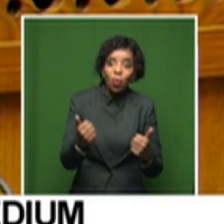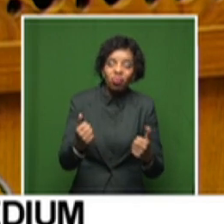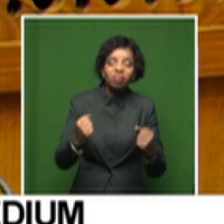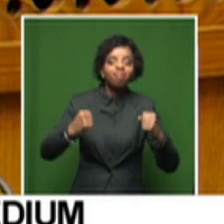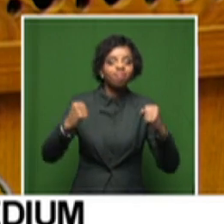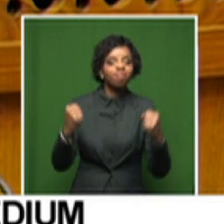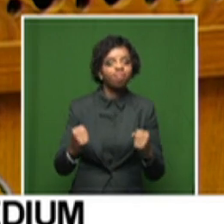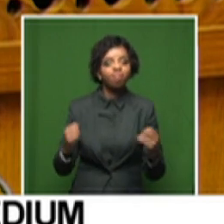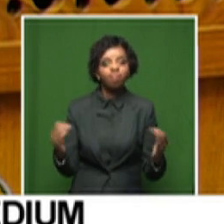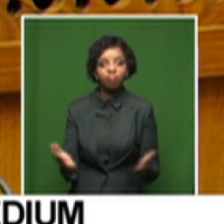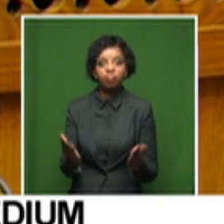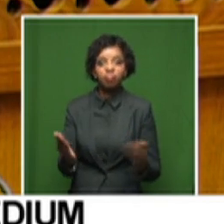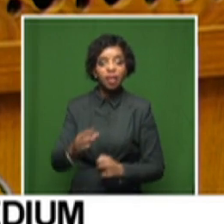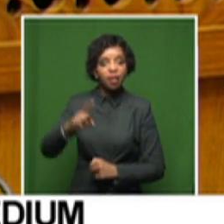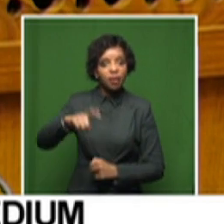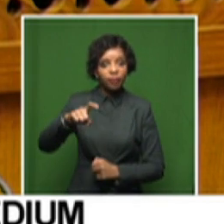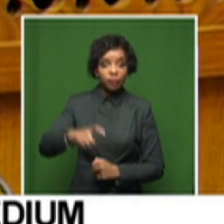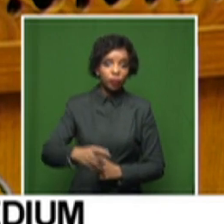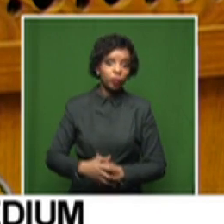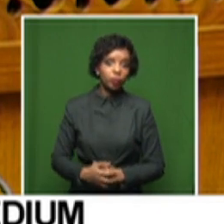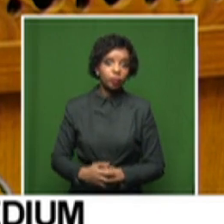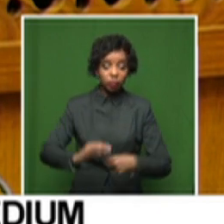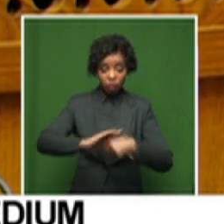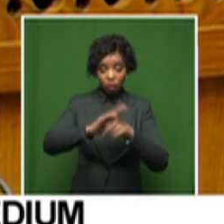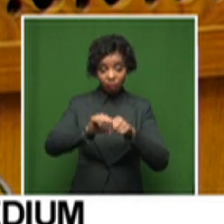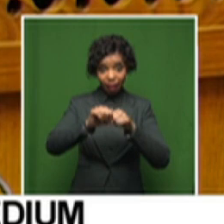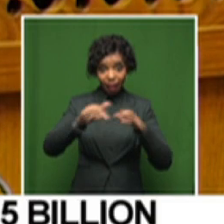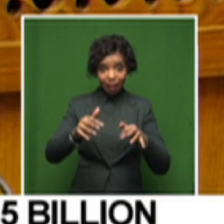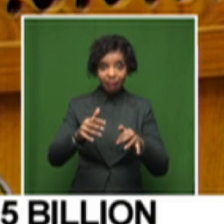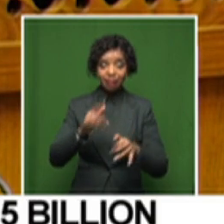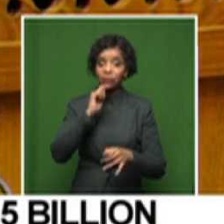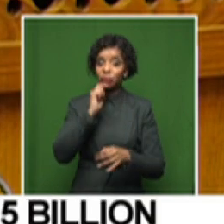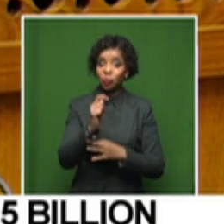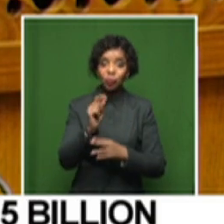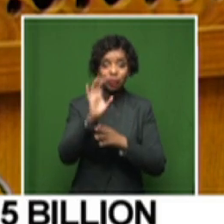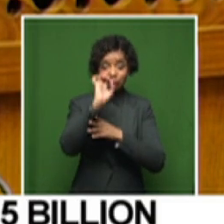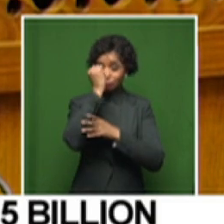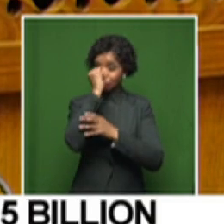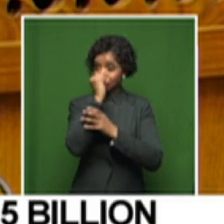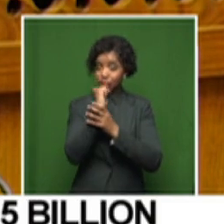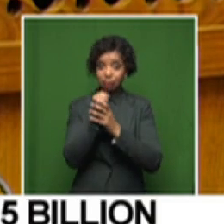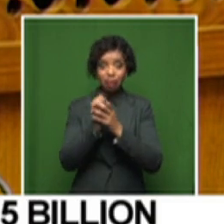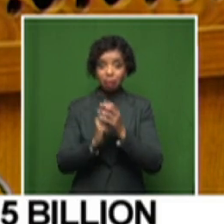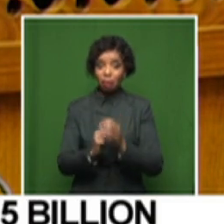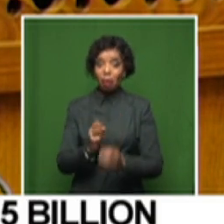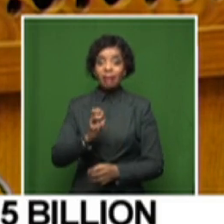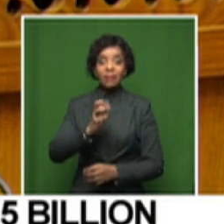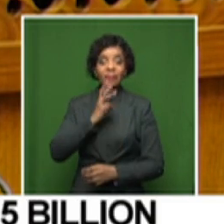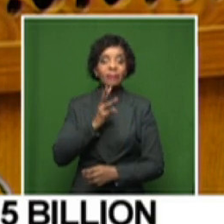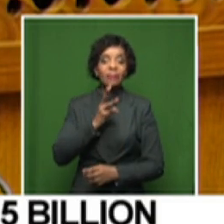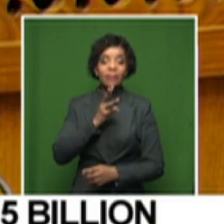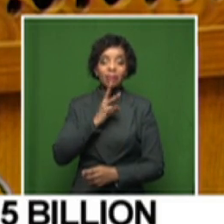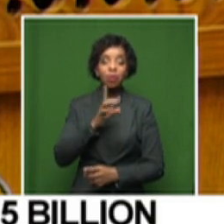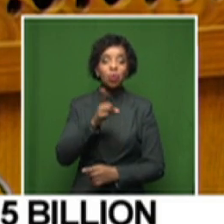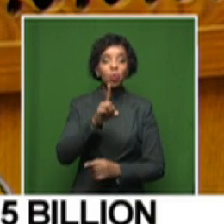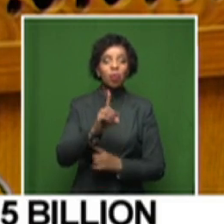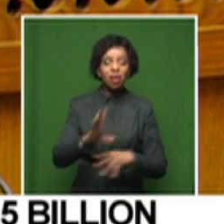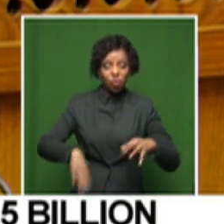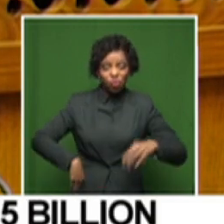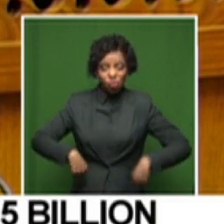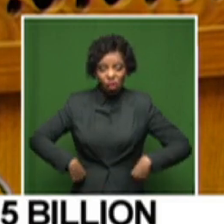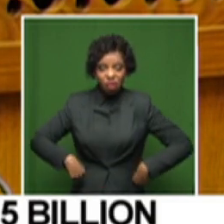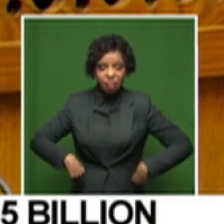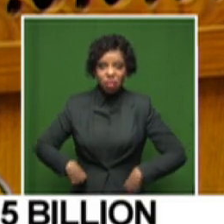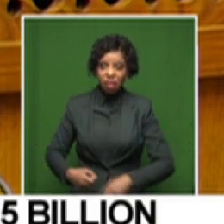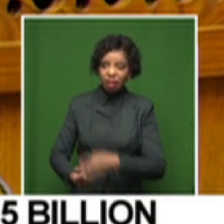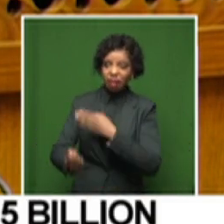COVID-19 pandemic has given rise to shameful and exploitative acts of corruption. This has